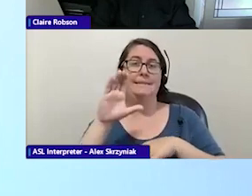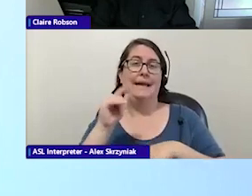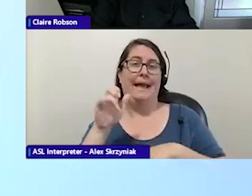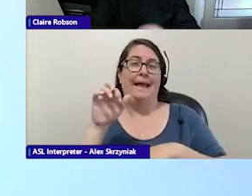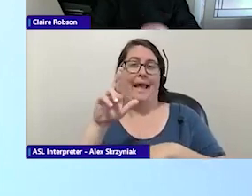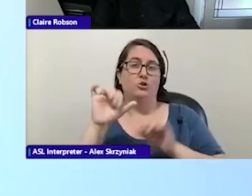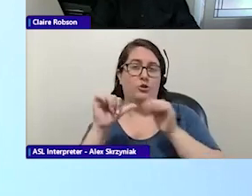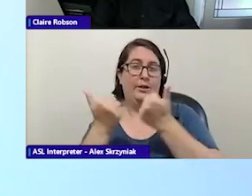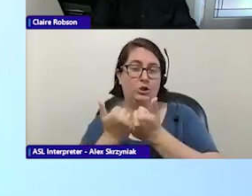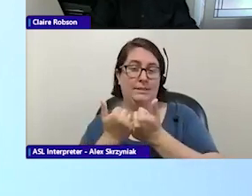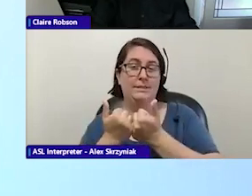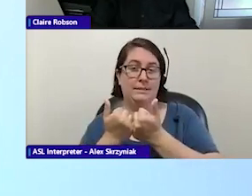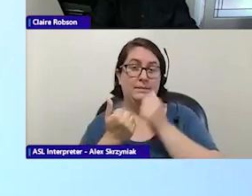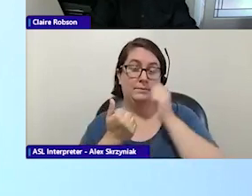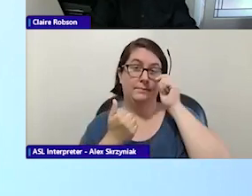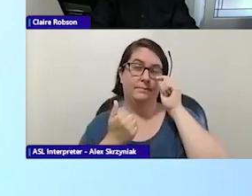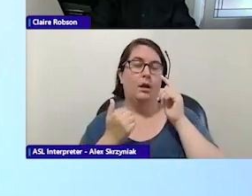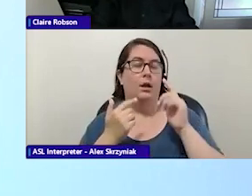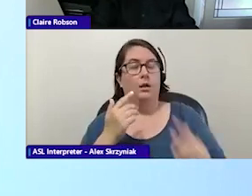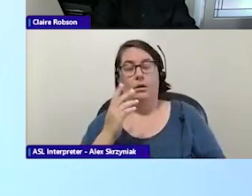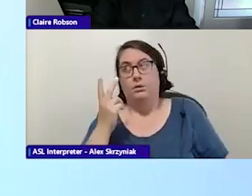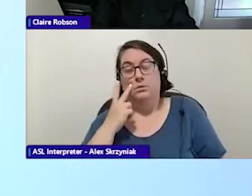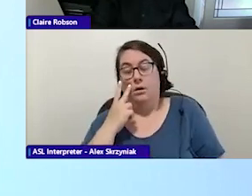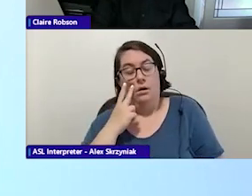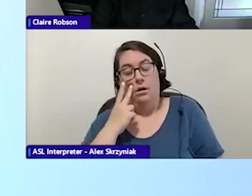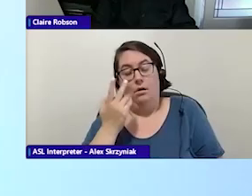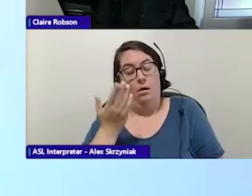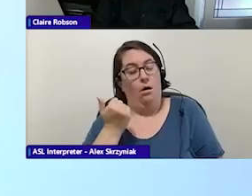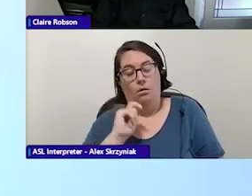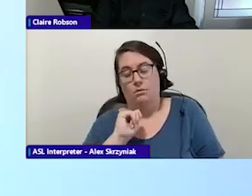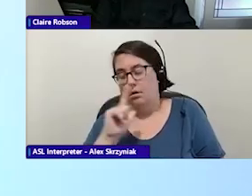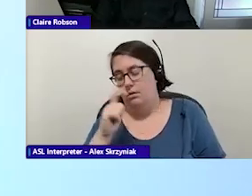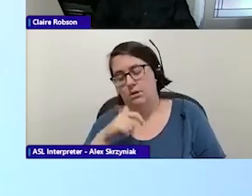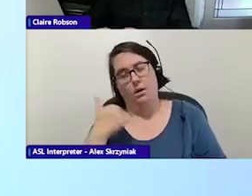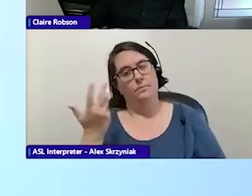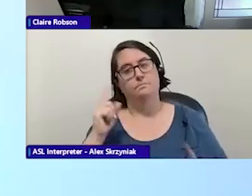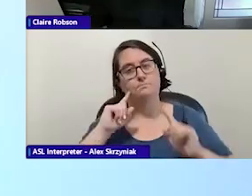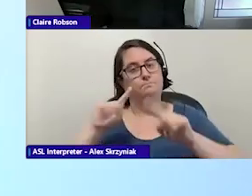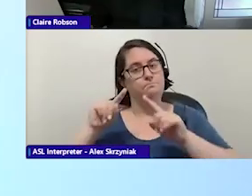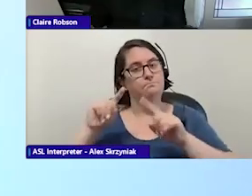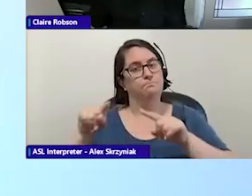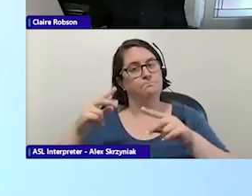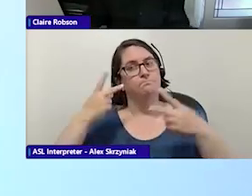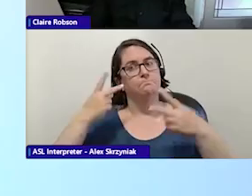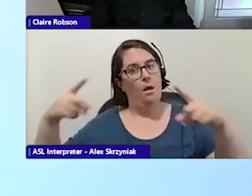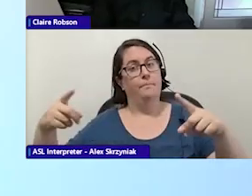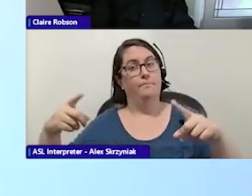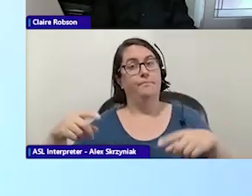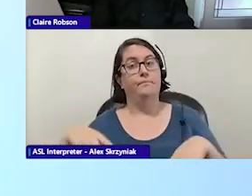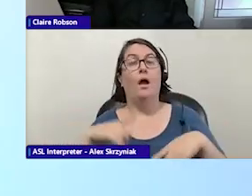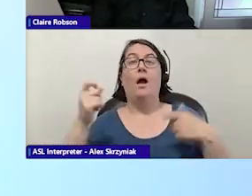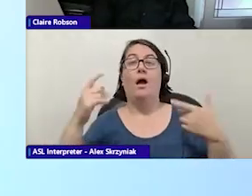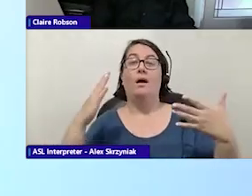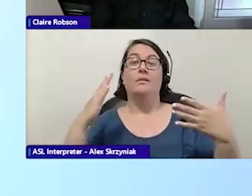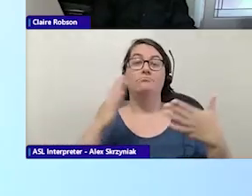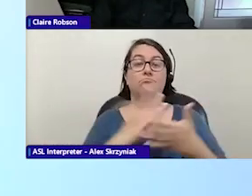Agency, and I encountered this every time I went. And on the far end of the